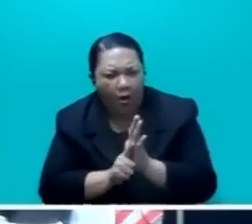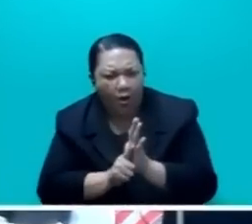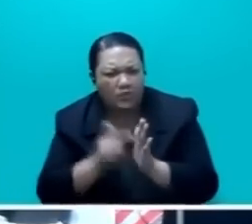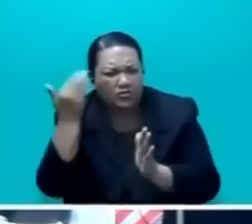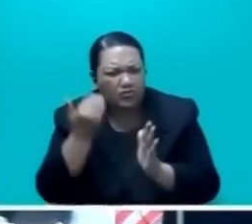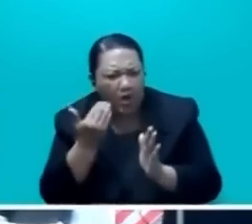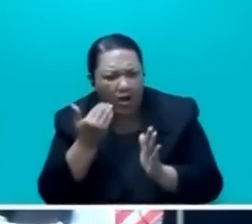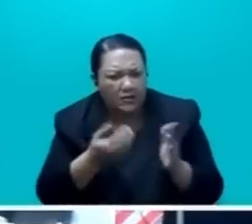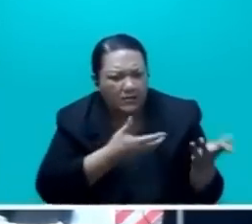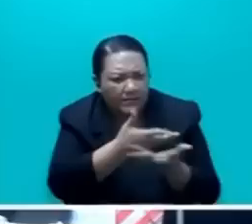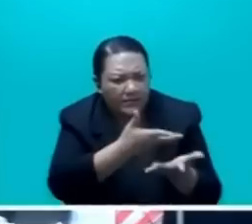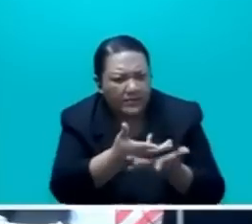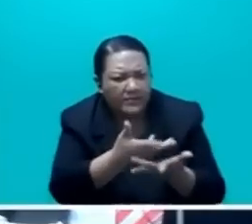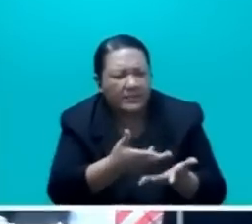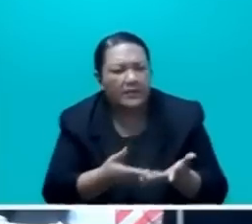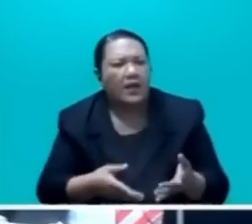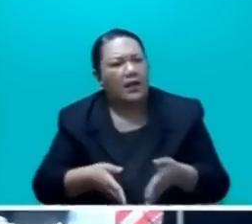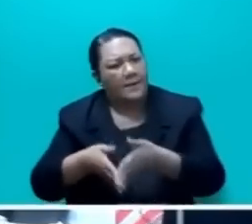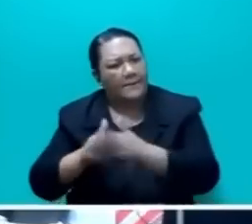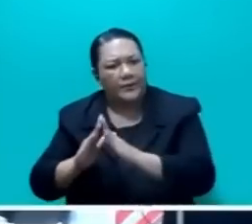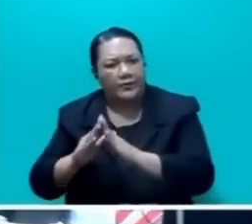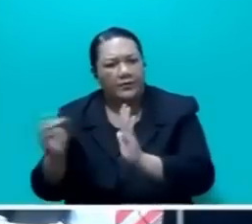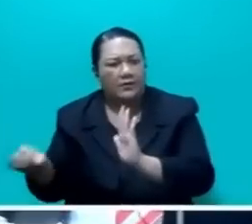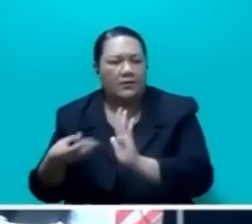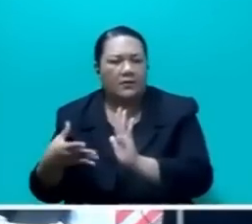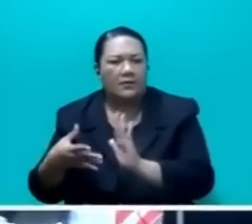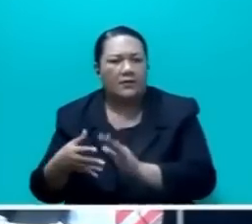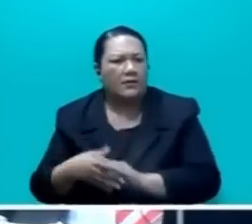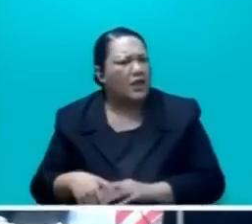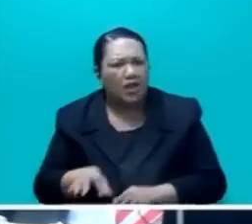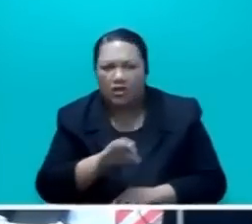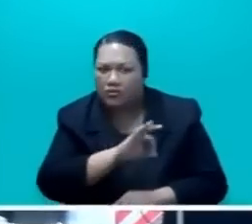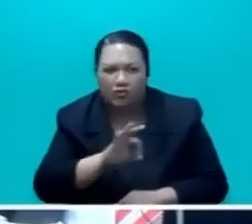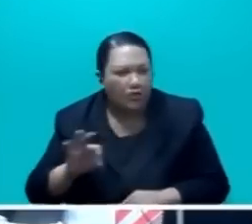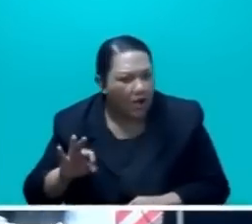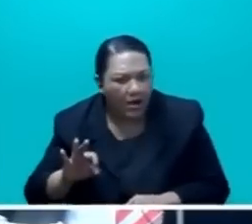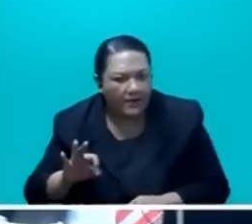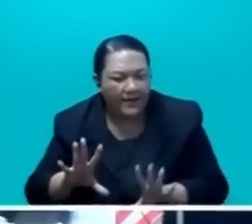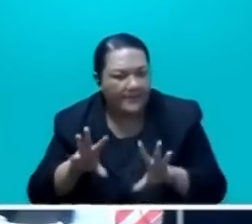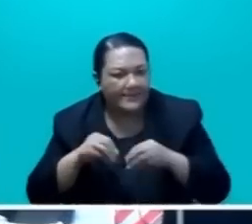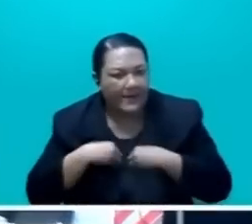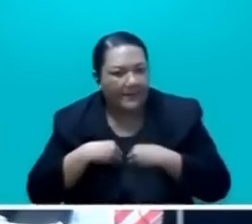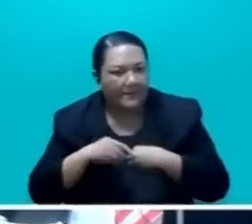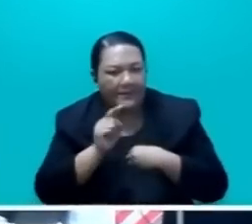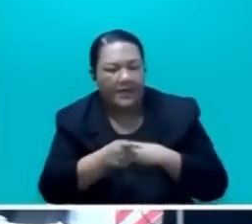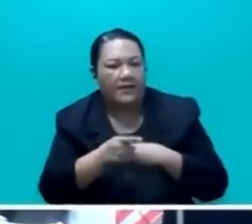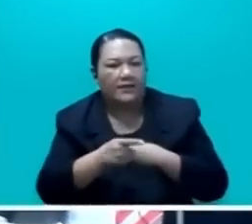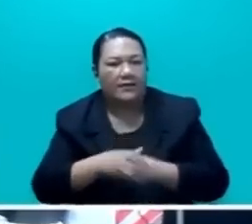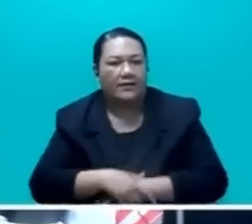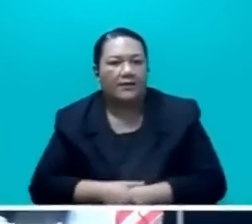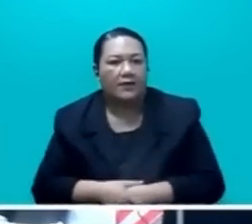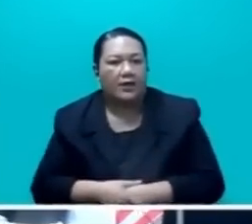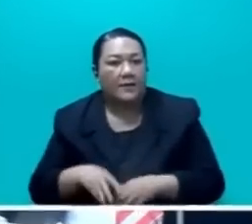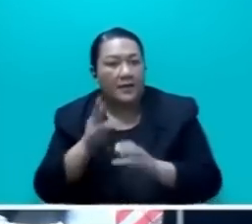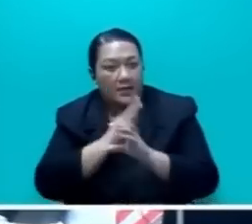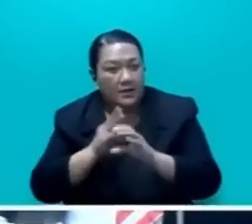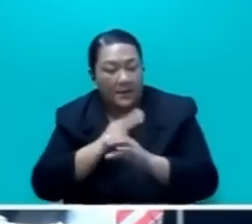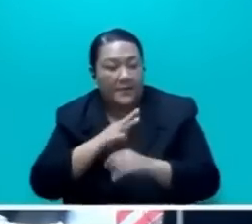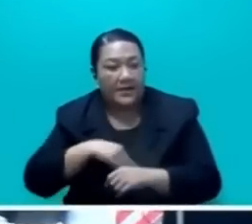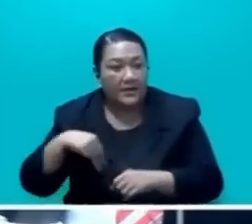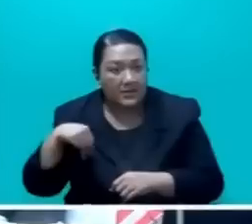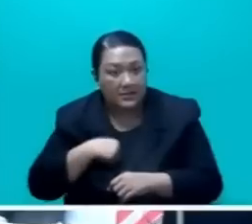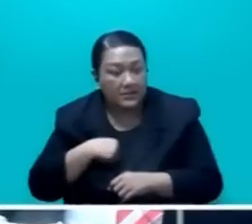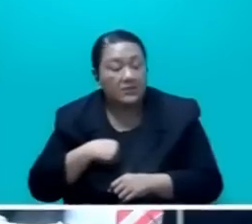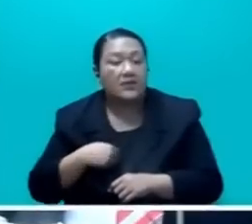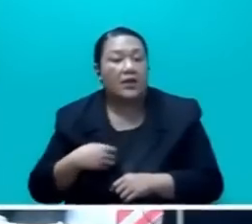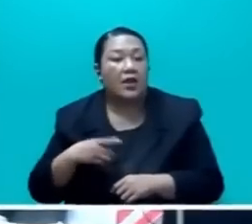industry was proclamated. This is totally unacceptable. To the media industry, be rest assured, this government has begun